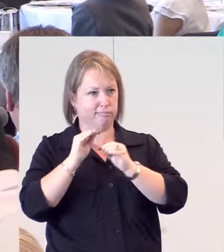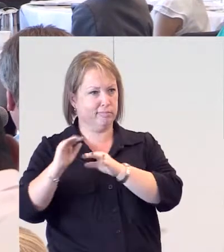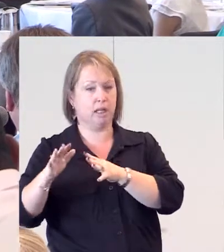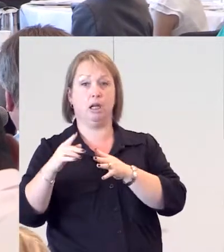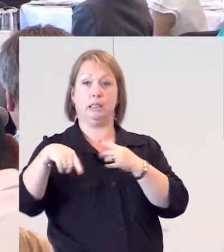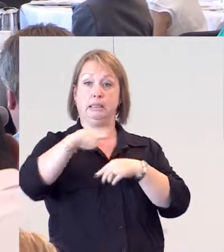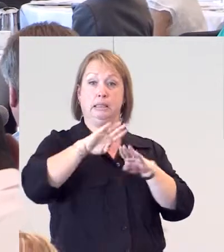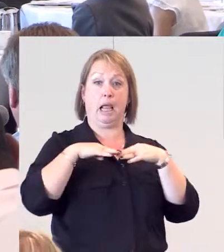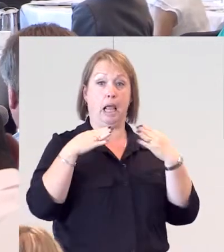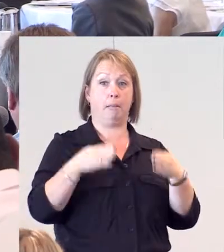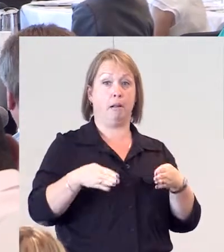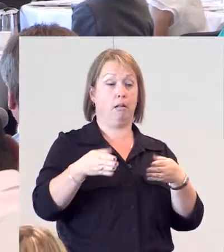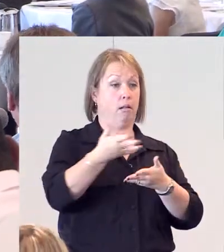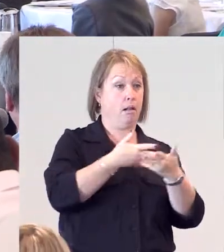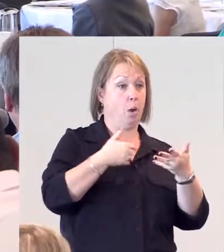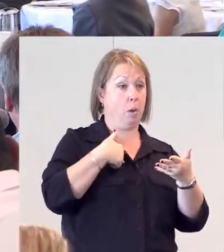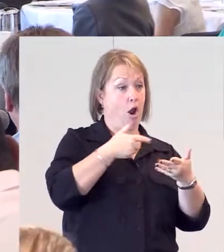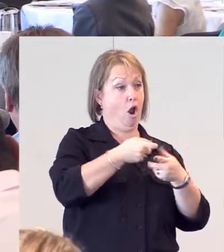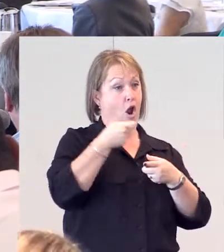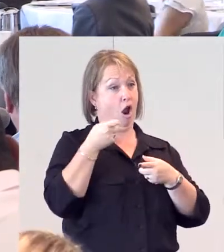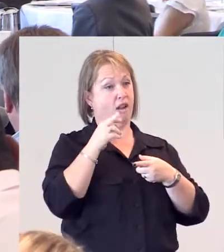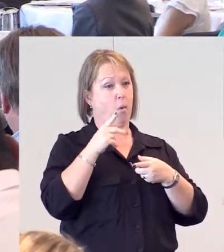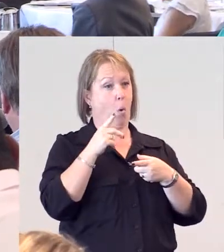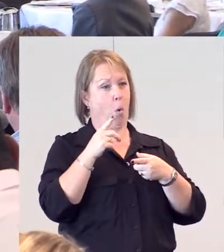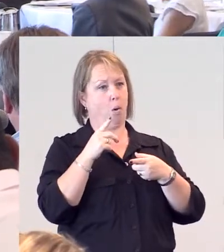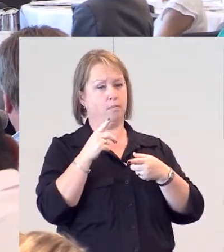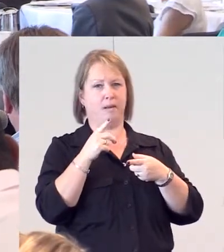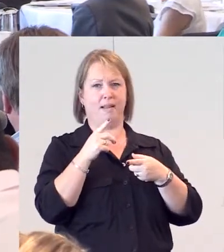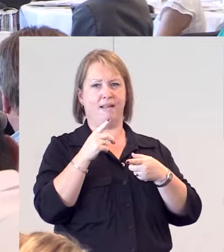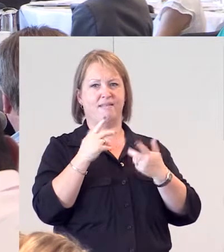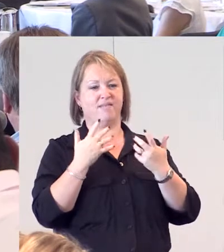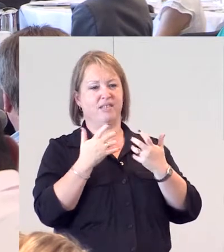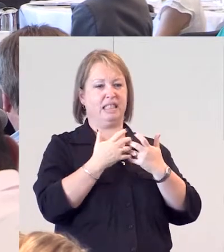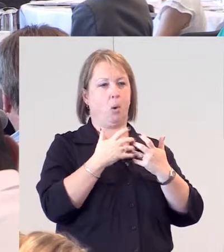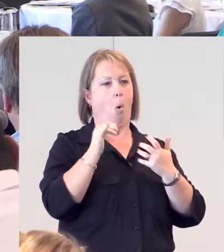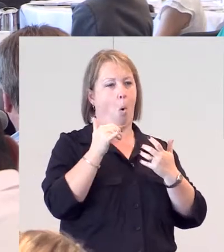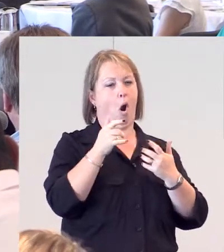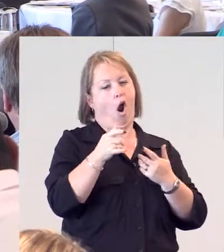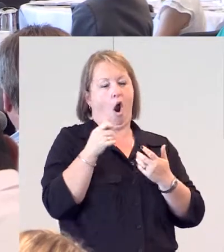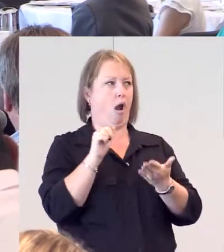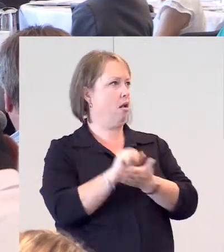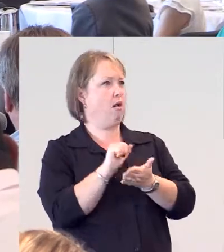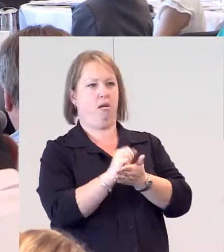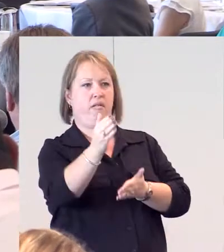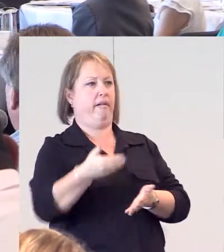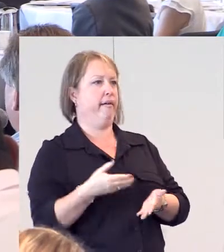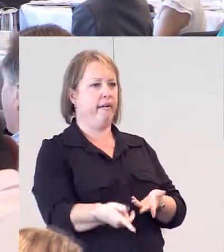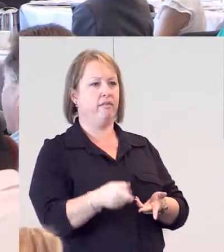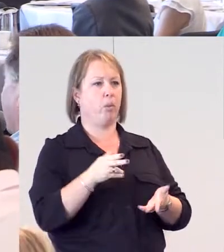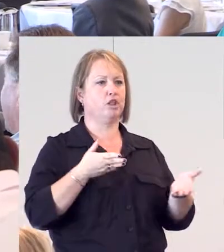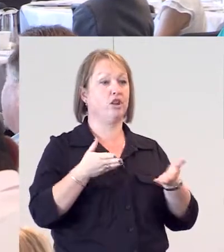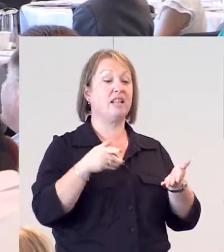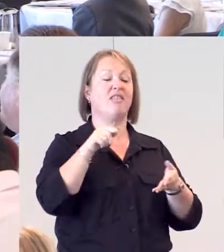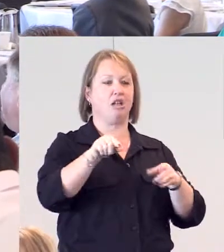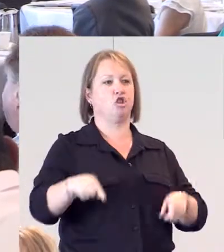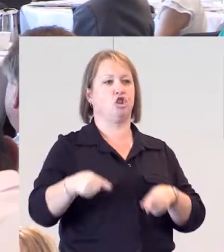table saying, well, are we hiring for fit? Or are we just hiring for the sake of having someone to come in and deliver a service? And they're the challenges we're